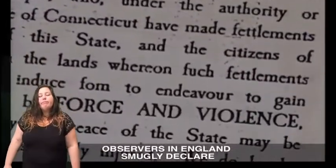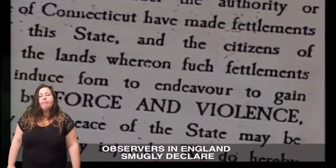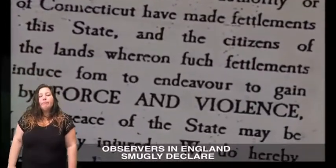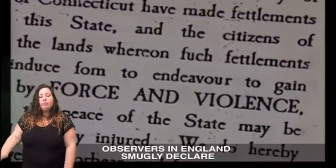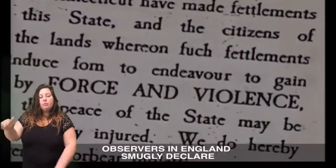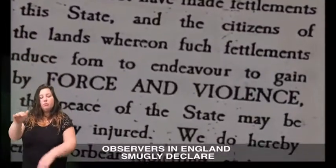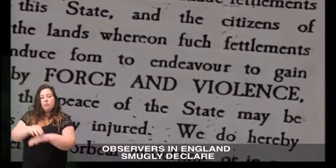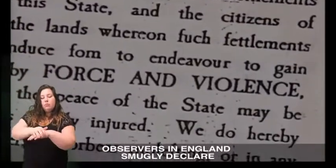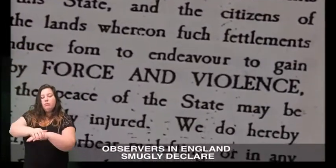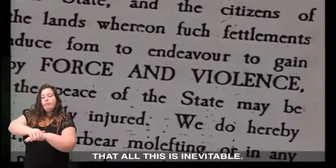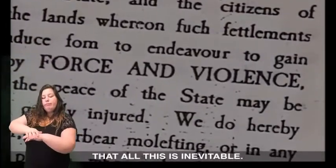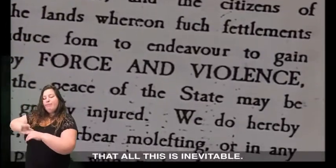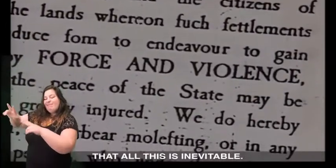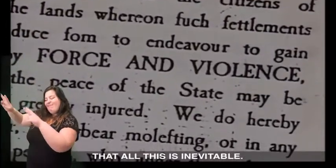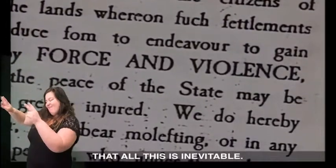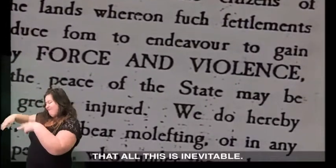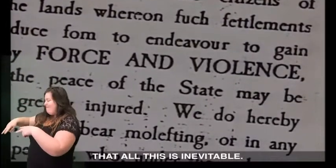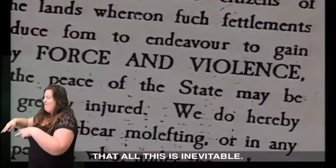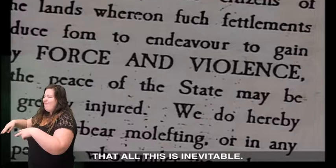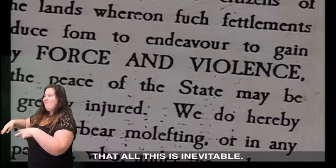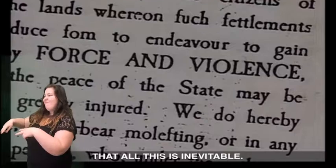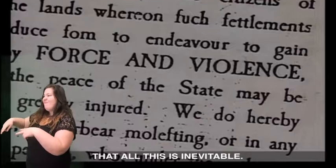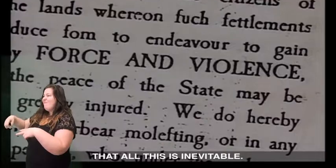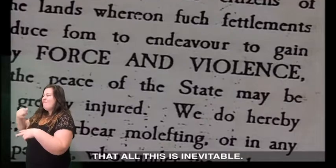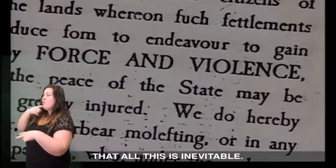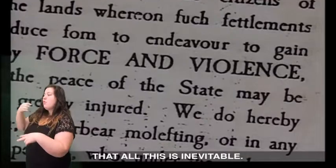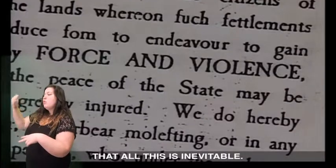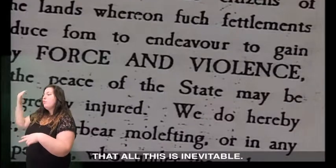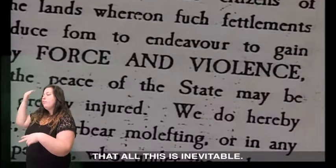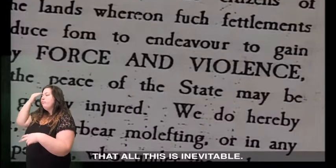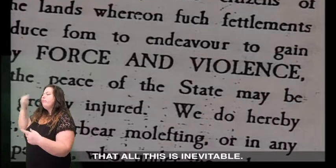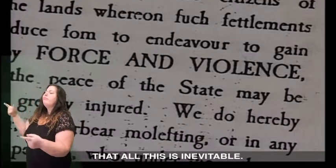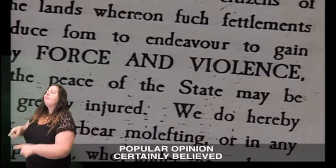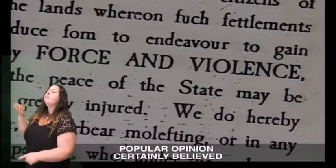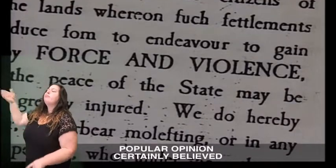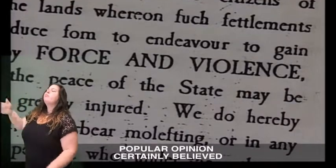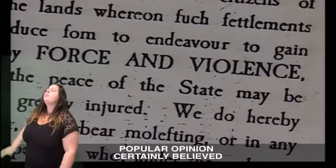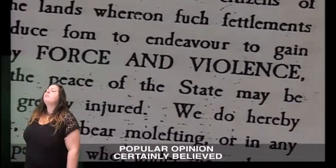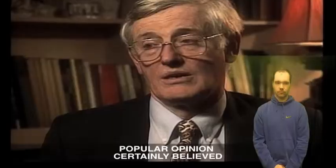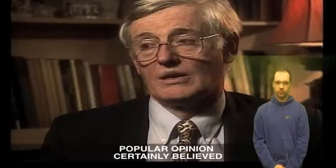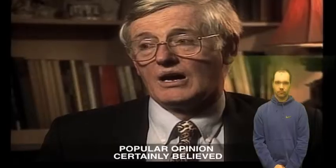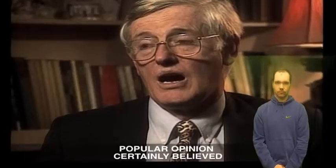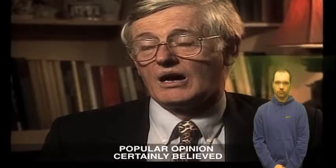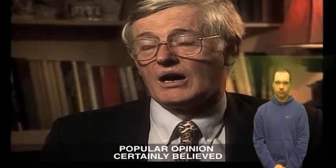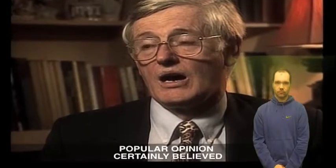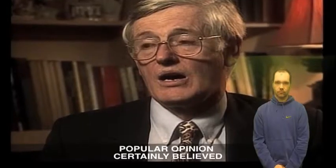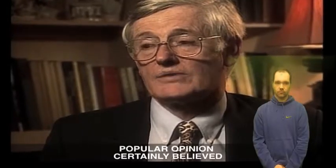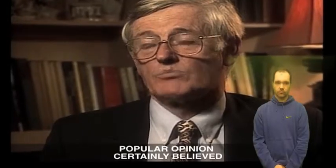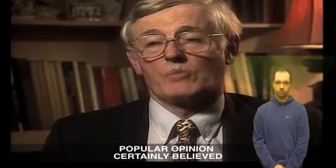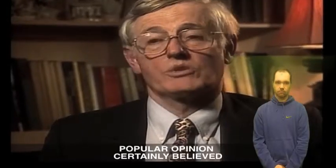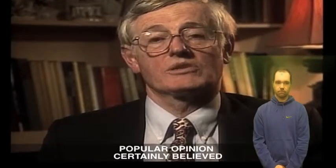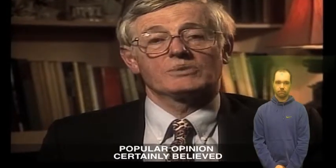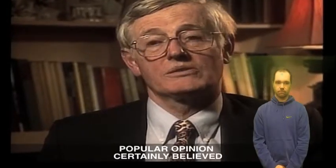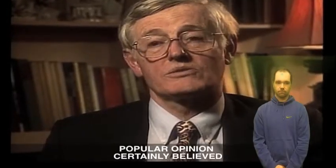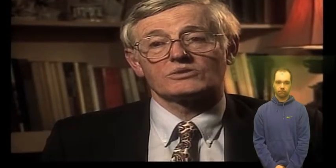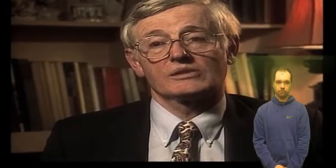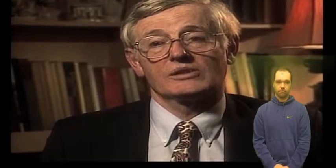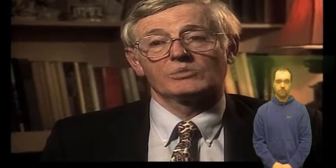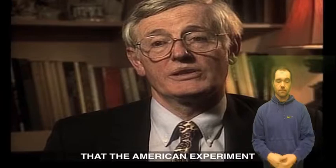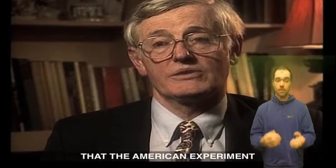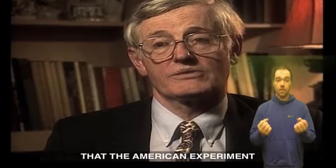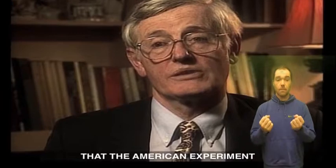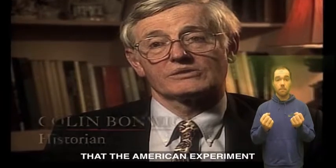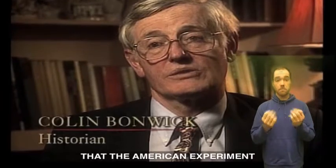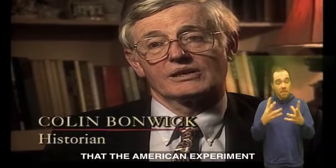observers in England smugly declare that all this is inevitable the popular opinion